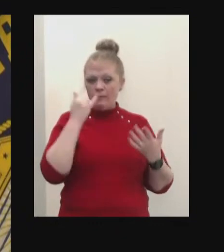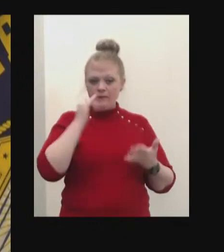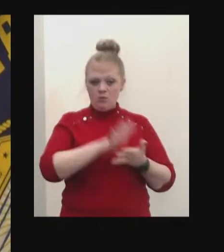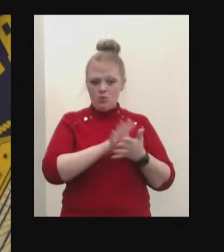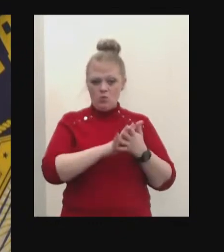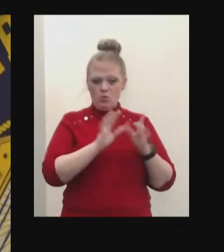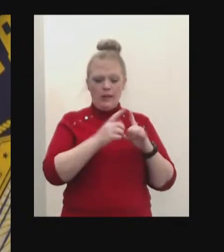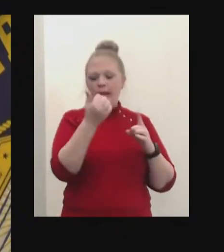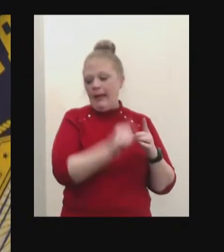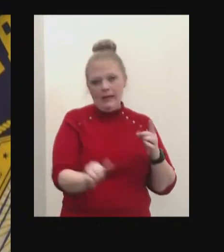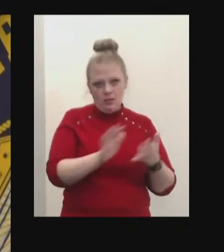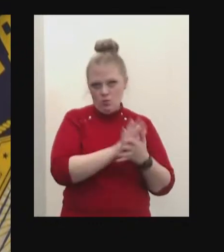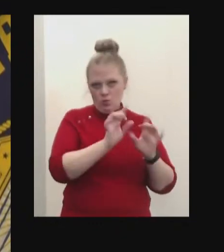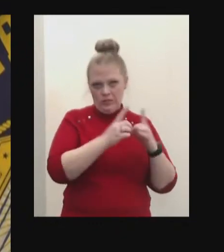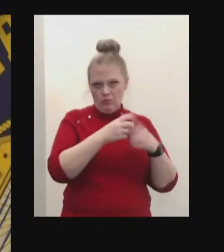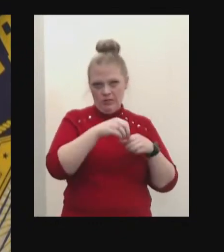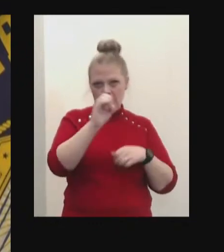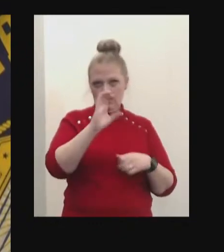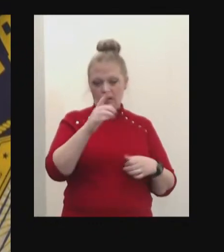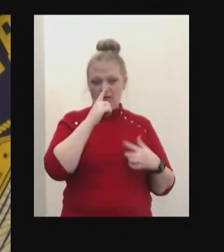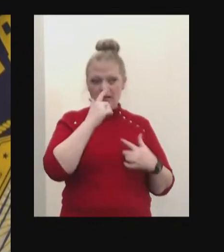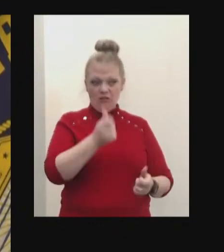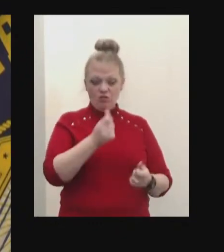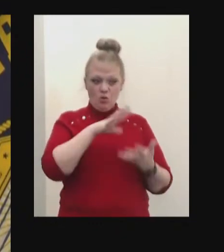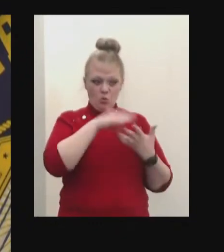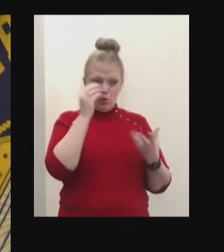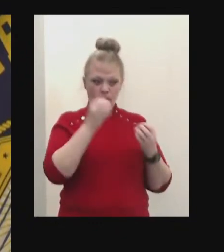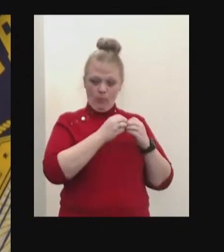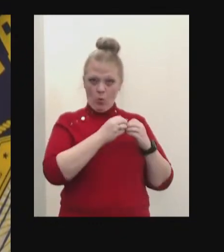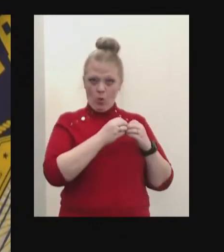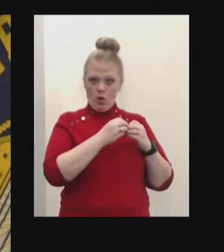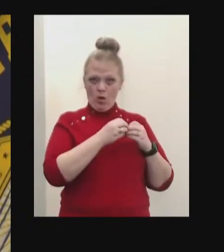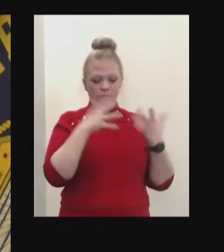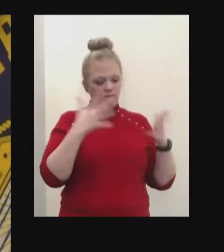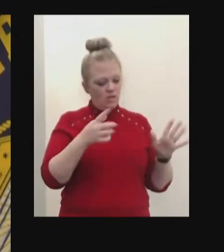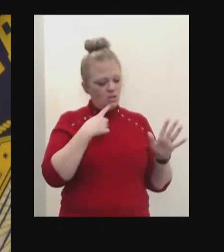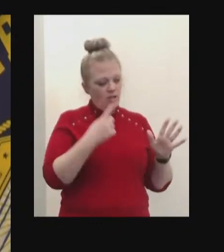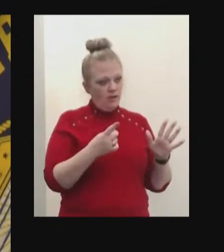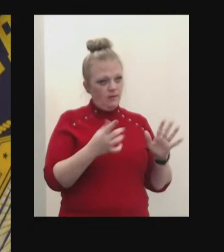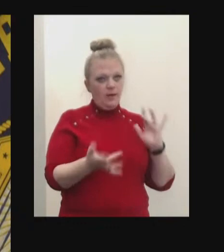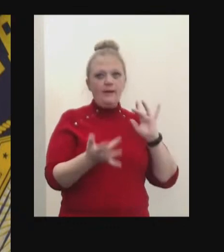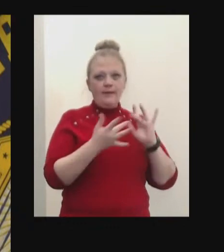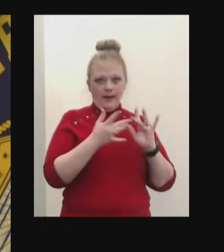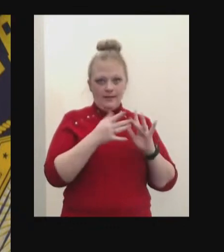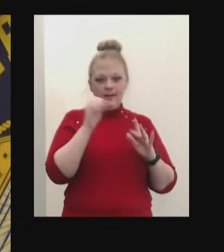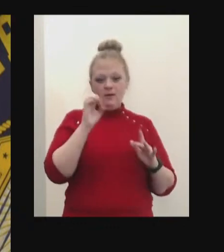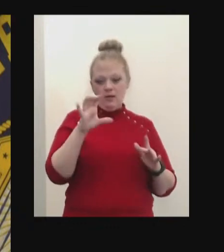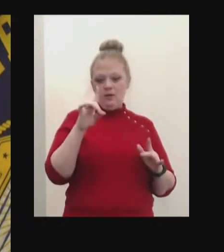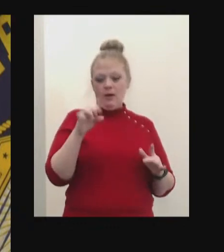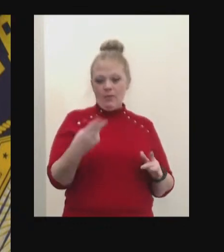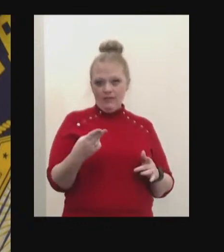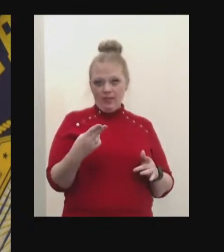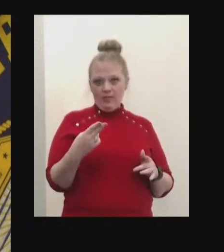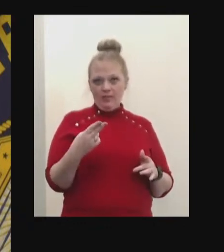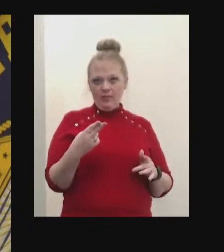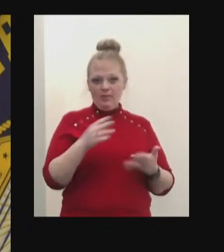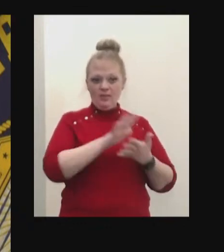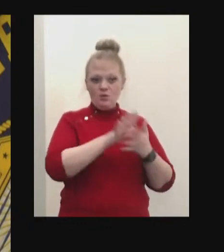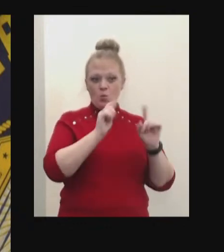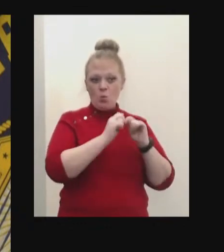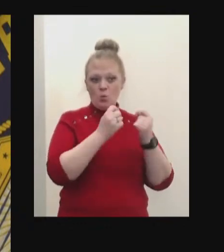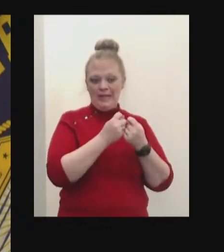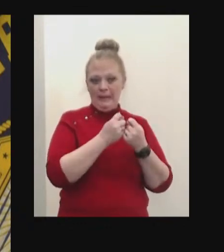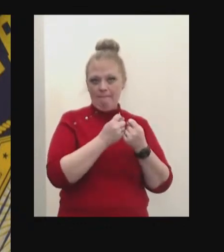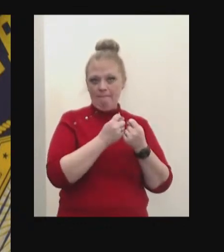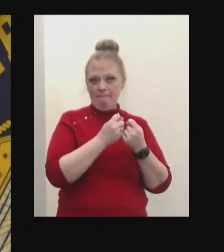school district in Erie County is interested in learning more, as I said earlier, they should contact the Erie County Department of Health school team